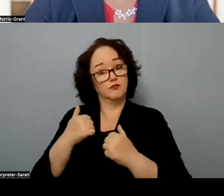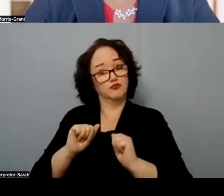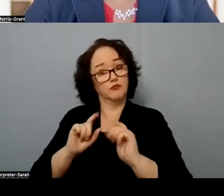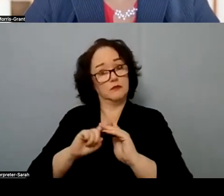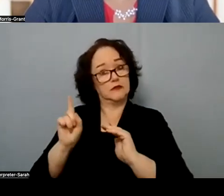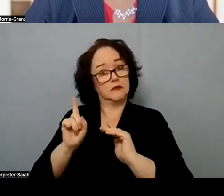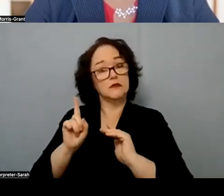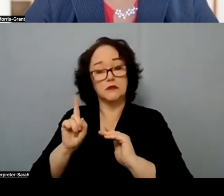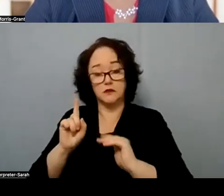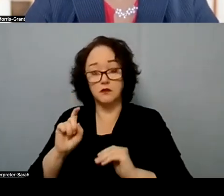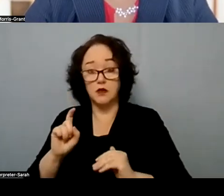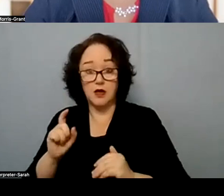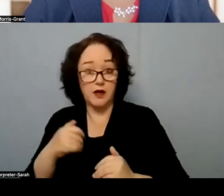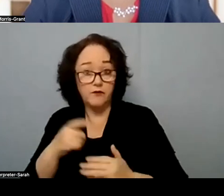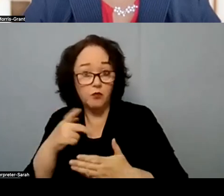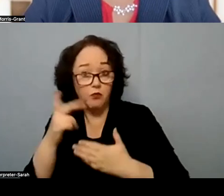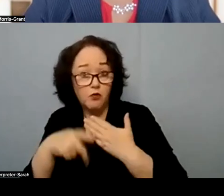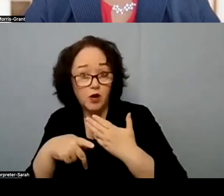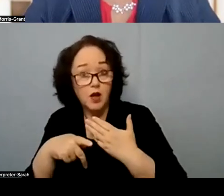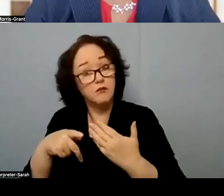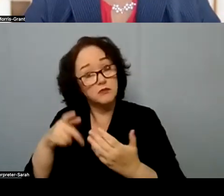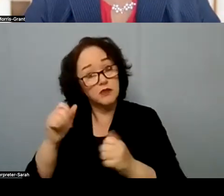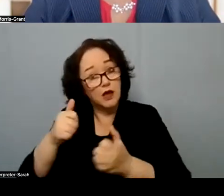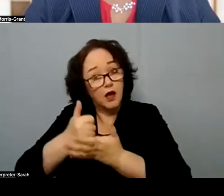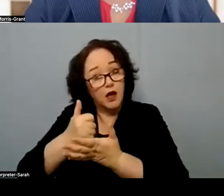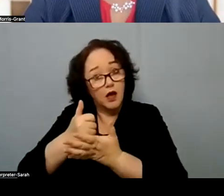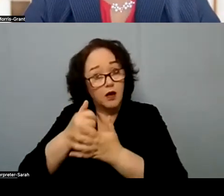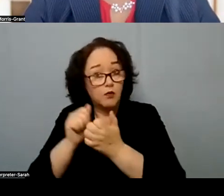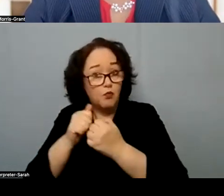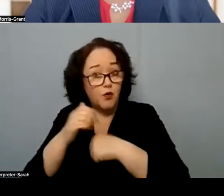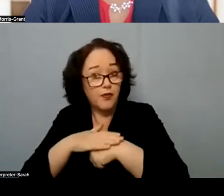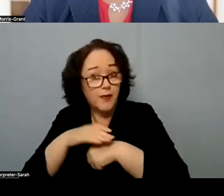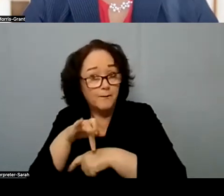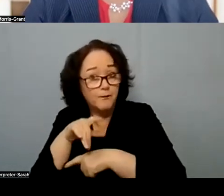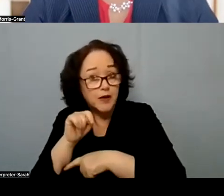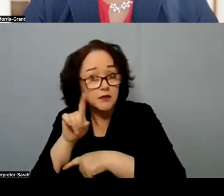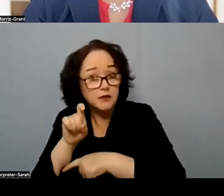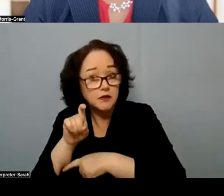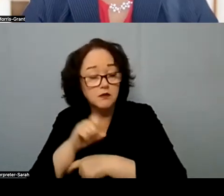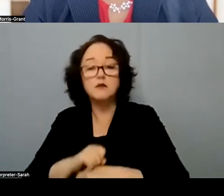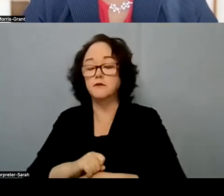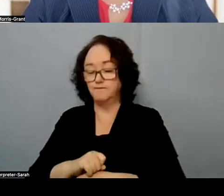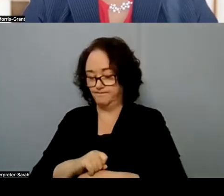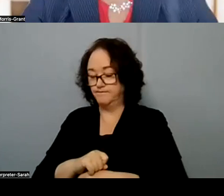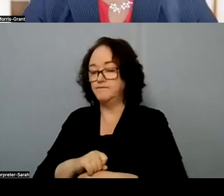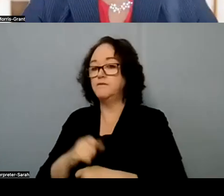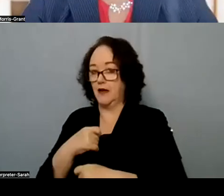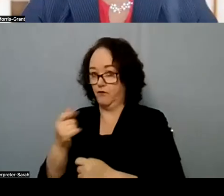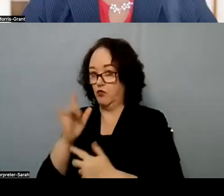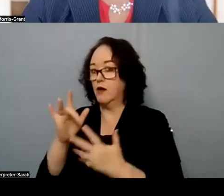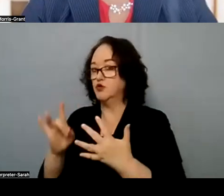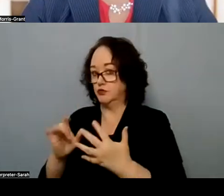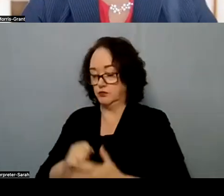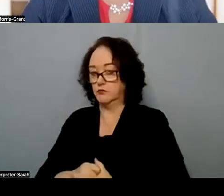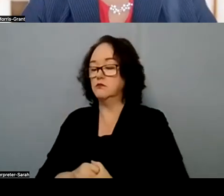help with your pets? So yeah, there's a couple of different things there. So first of all, we are certainly following